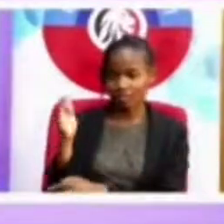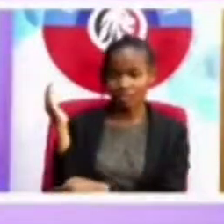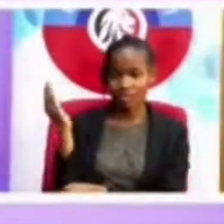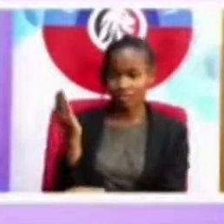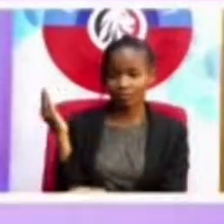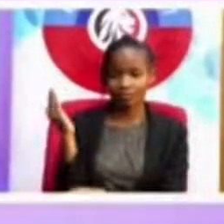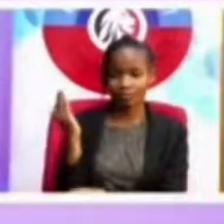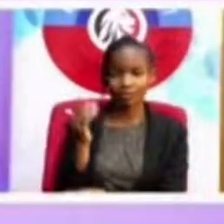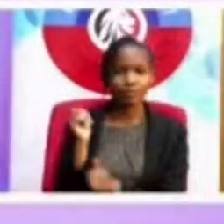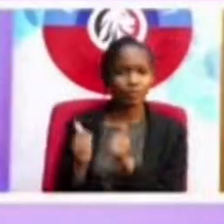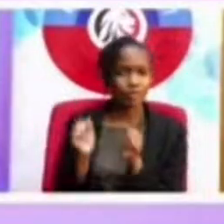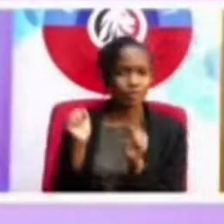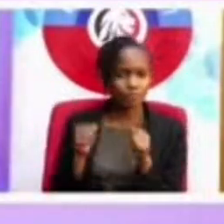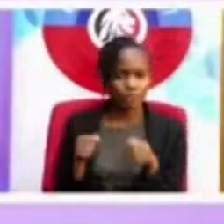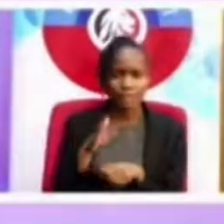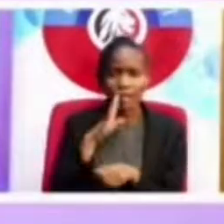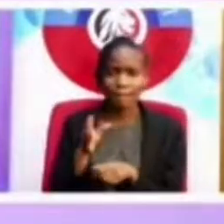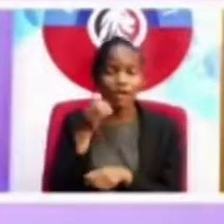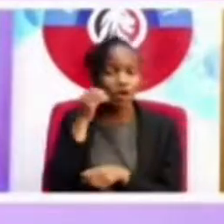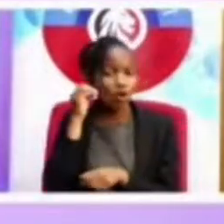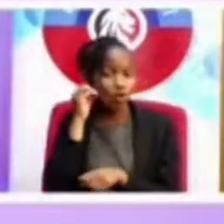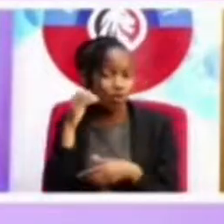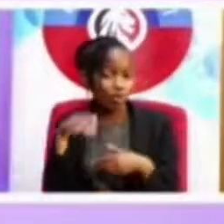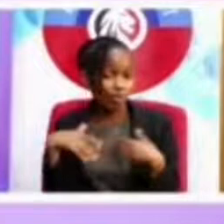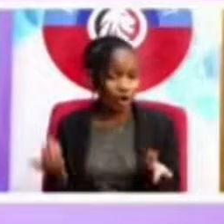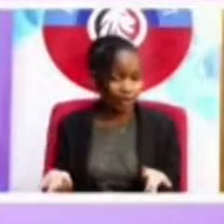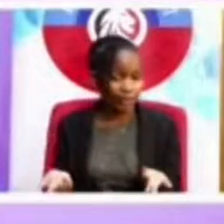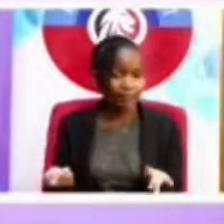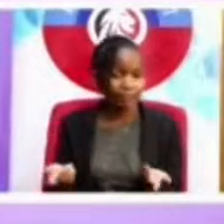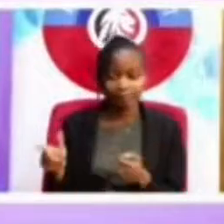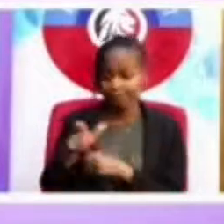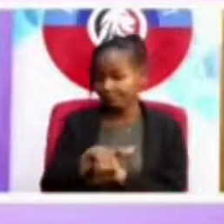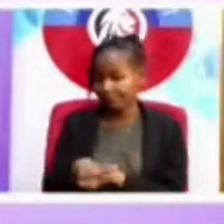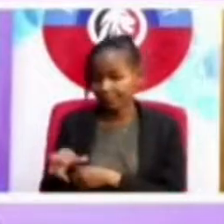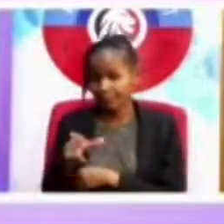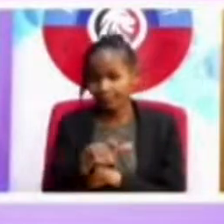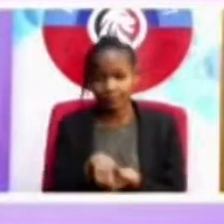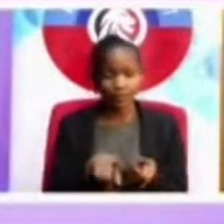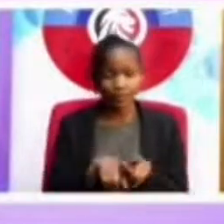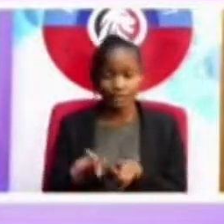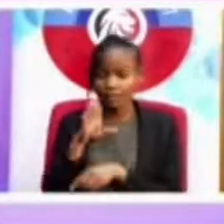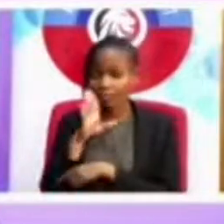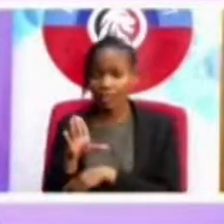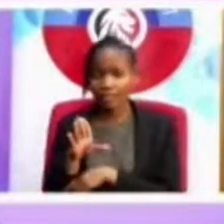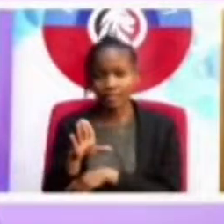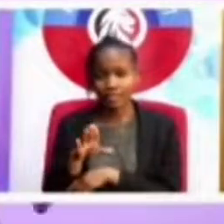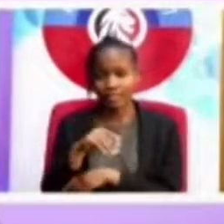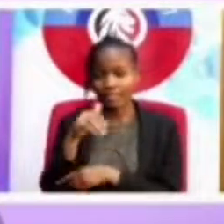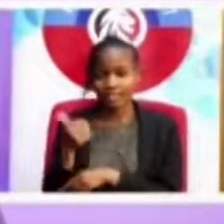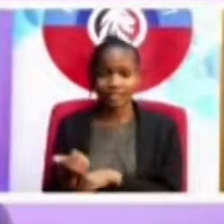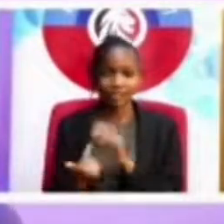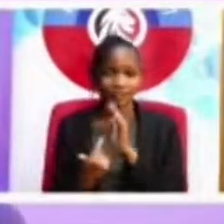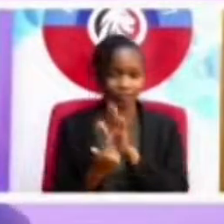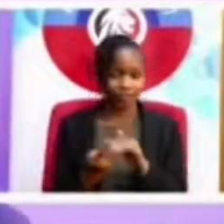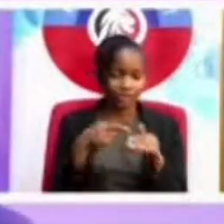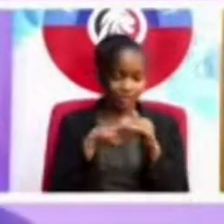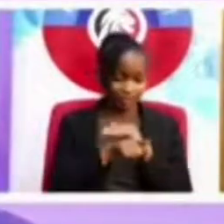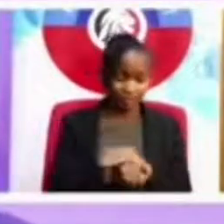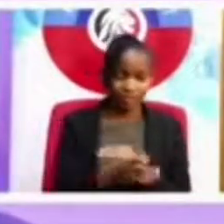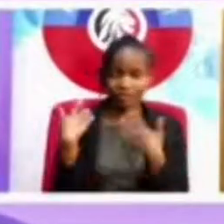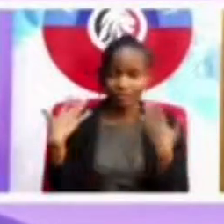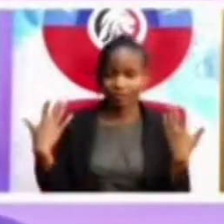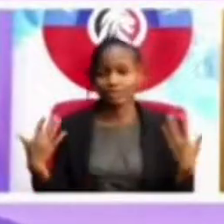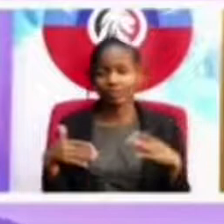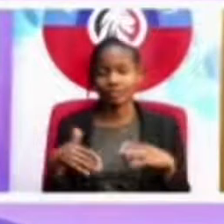can be domestic, local, and it can be also at the point of entry of goods. So